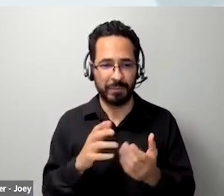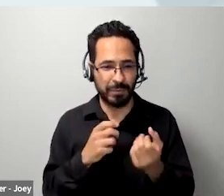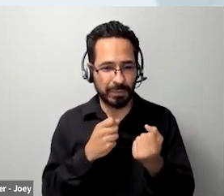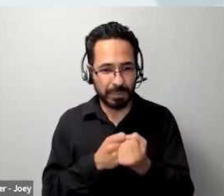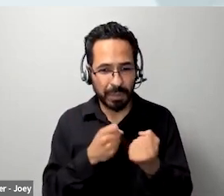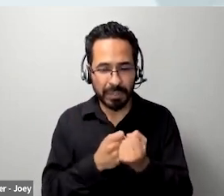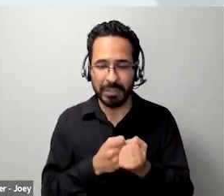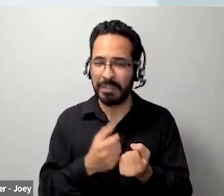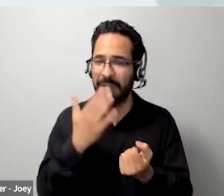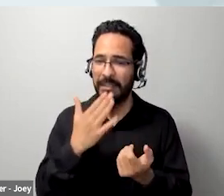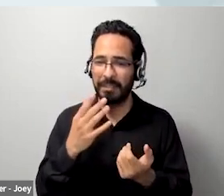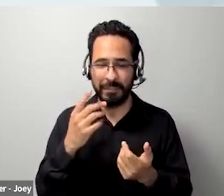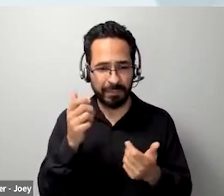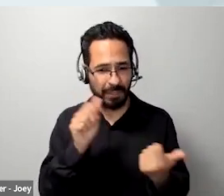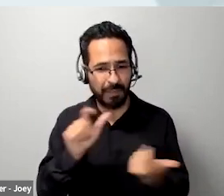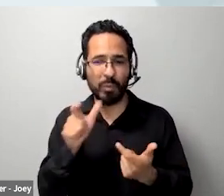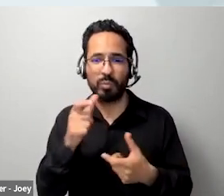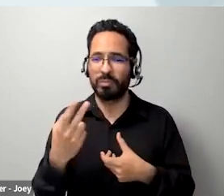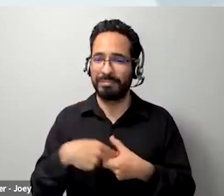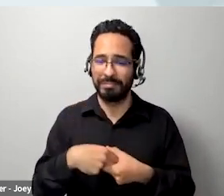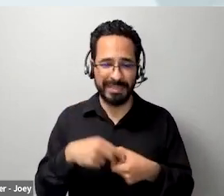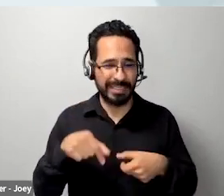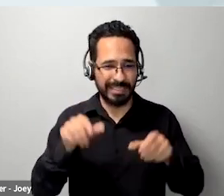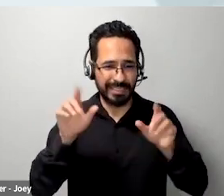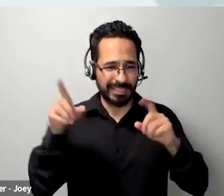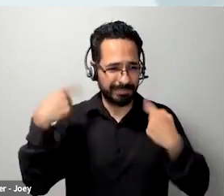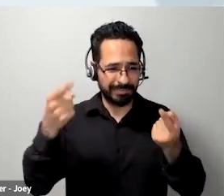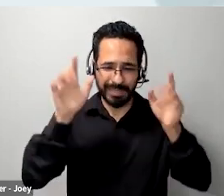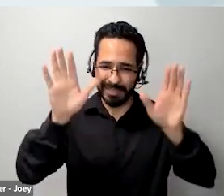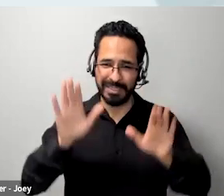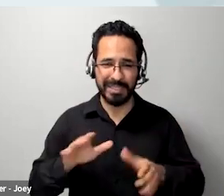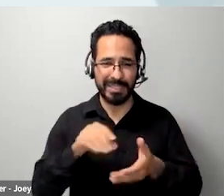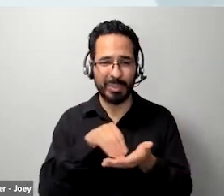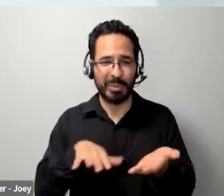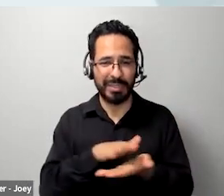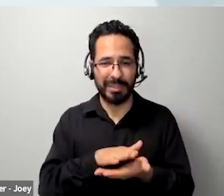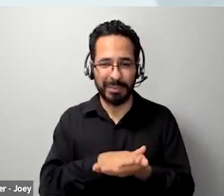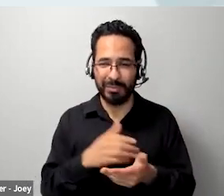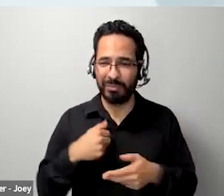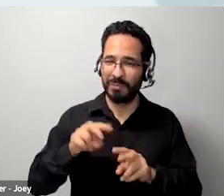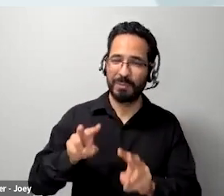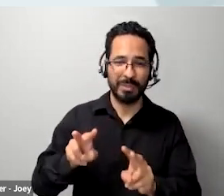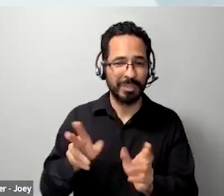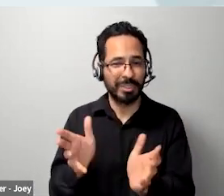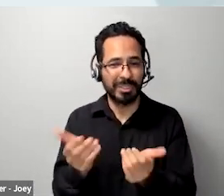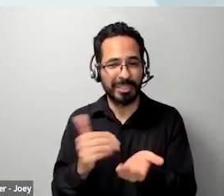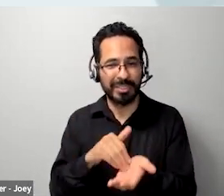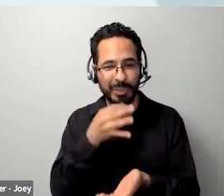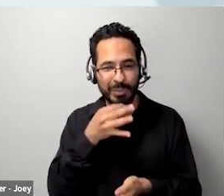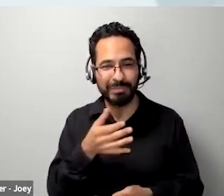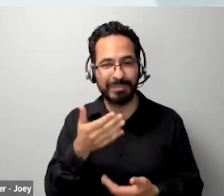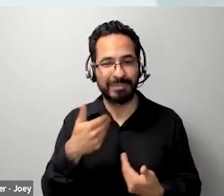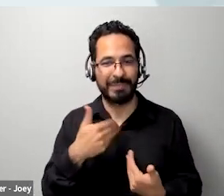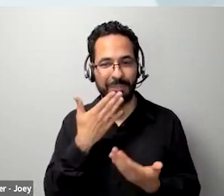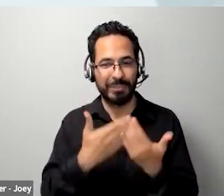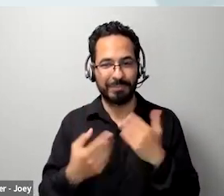presenters, everyone who has attended. This has been a fantastic Student Academy, and we look forward to talking again soon. Have a great day.